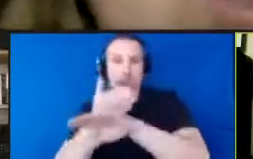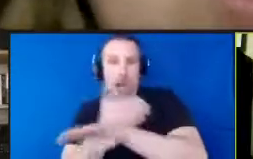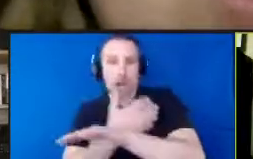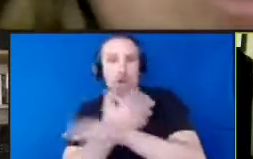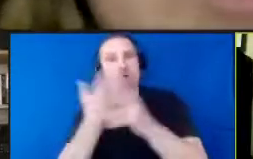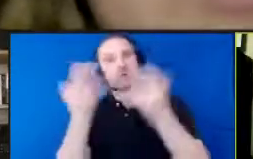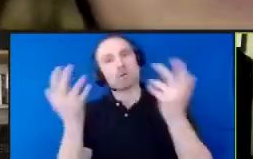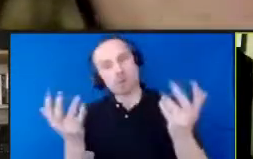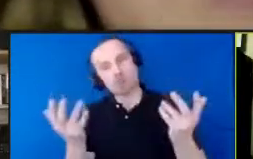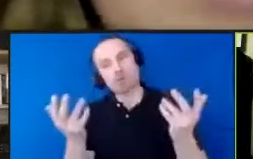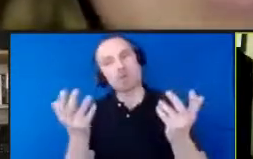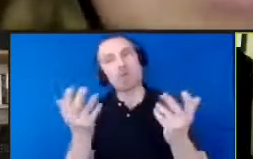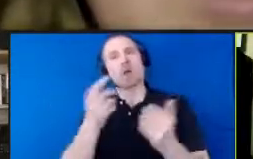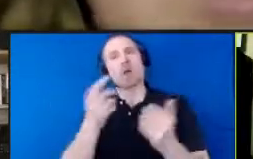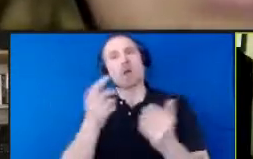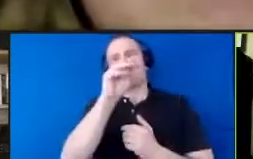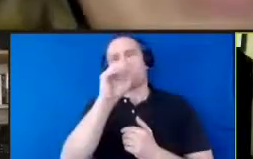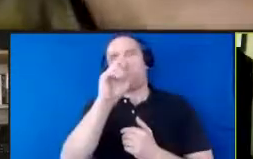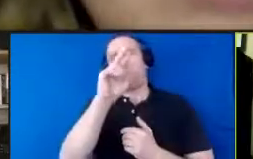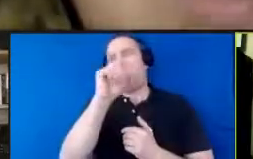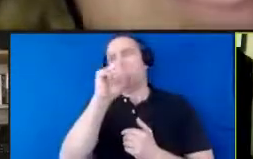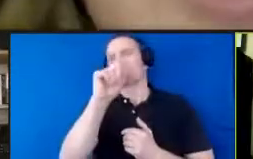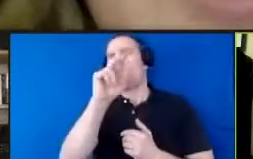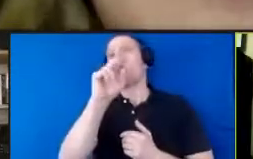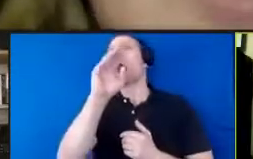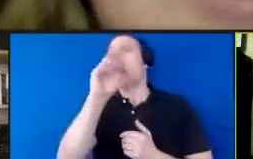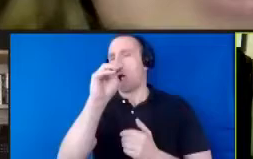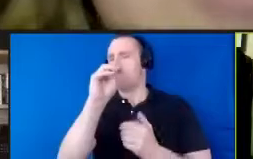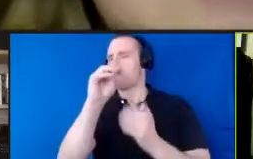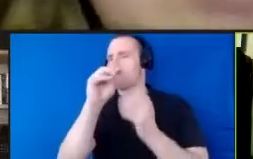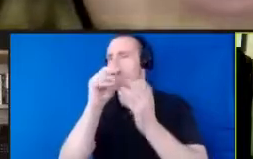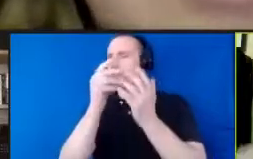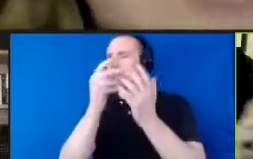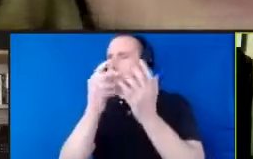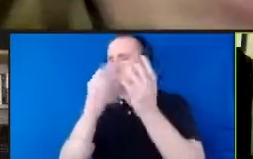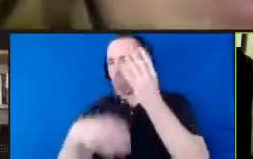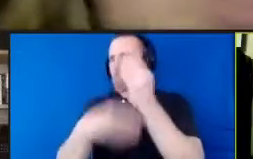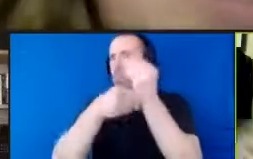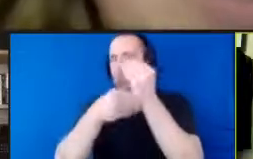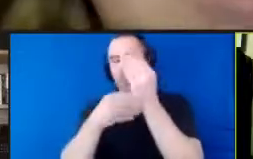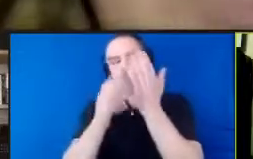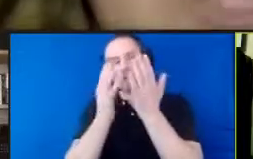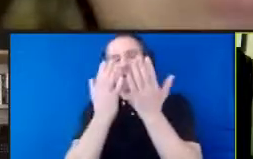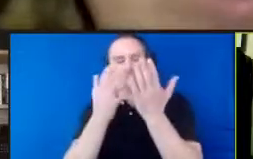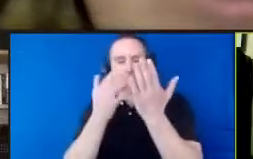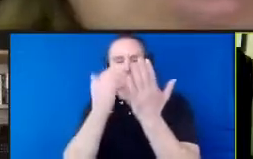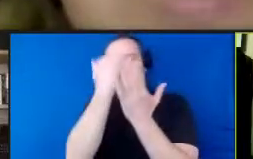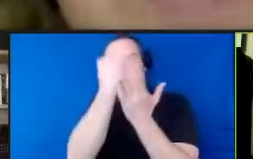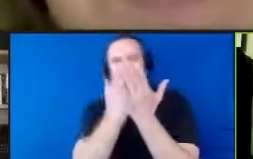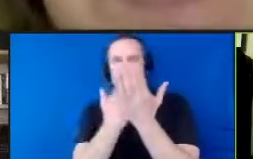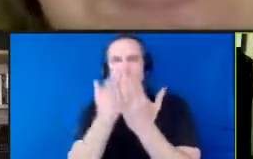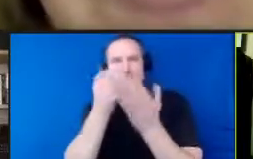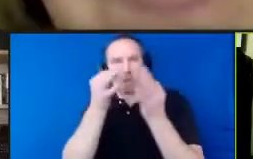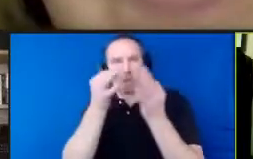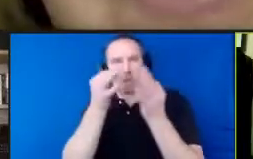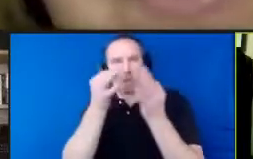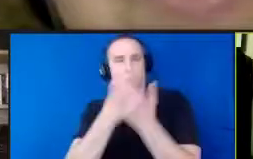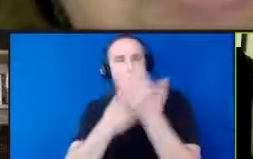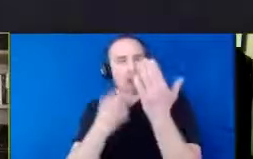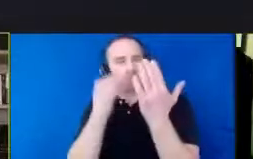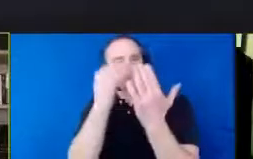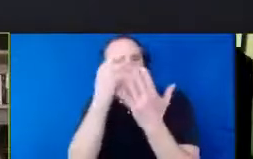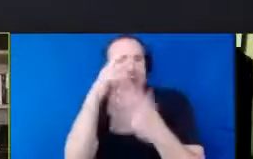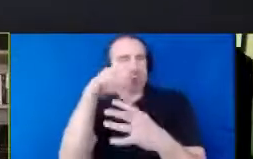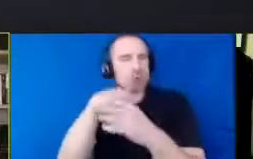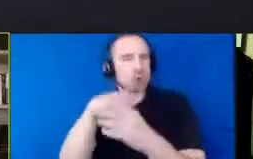what the moratorium might look like, and then is there any support coming to landlords?